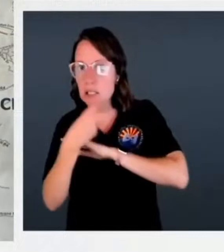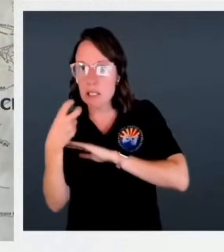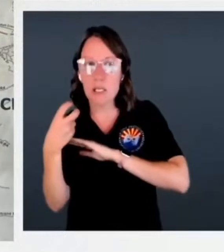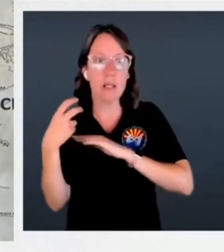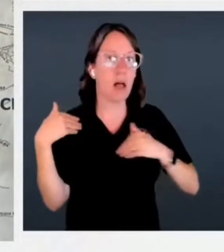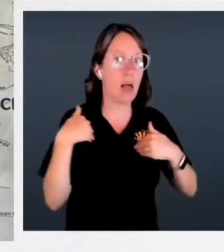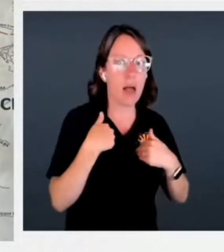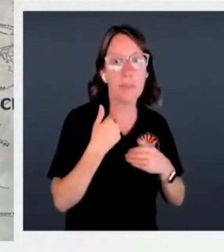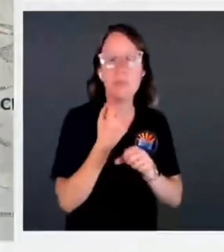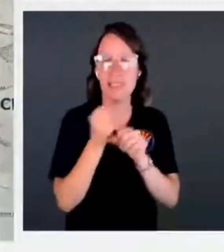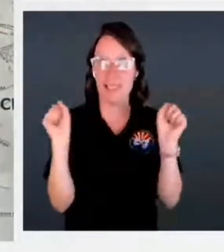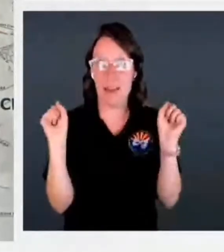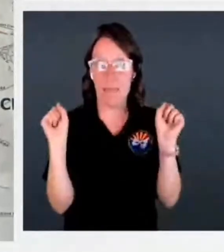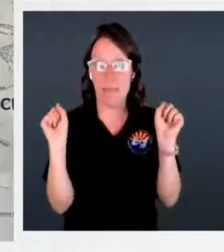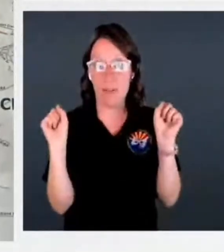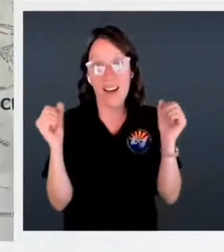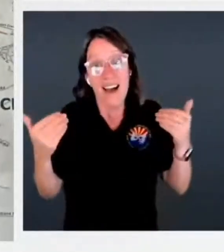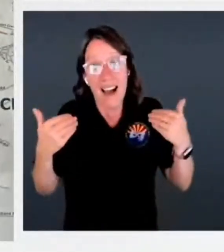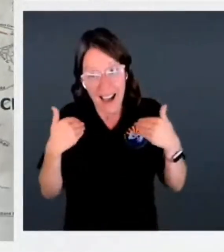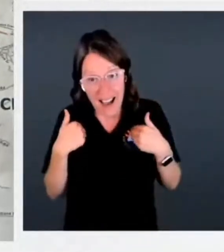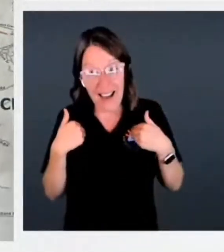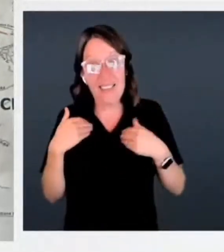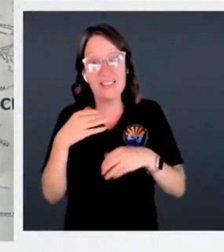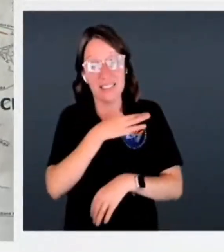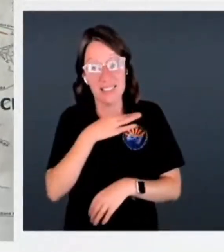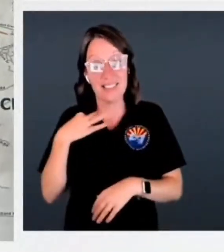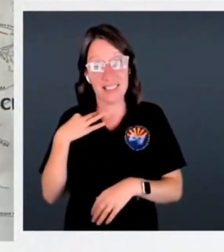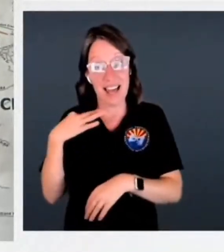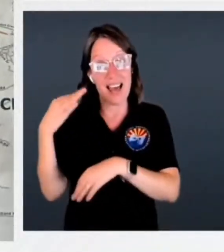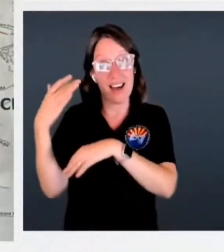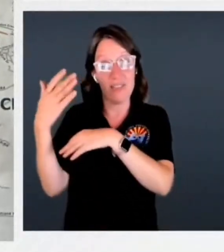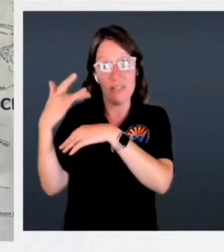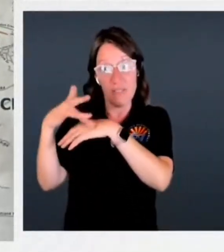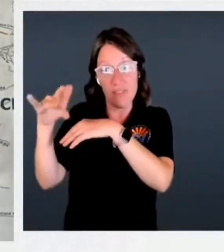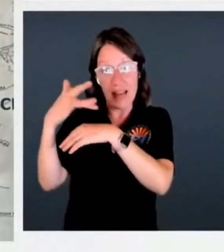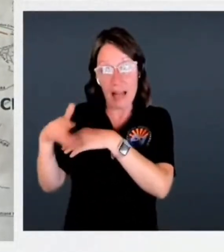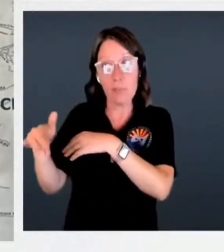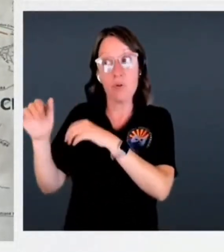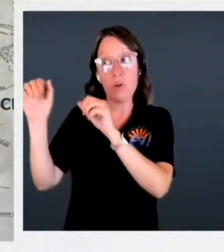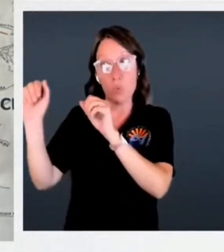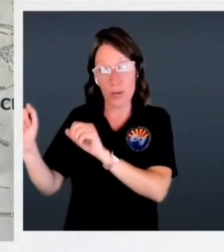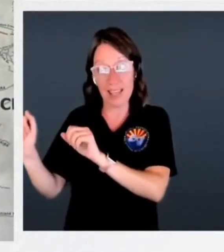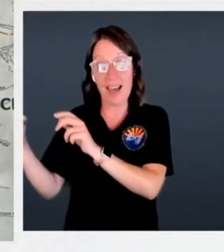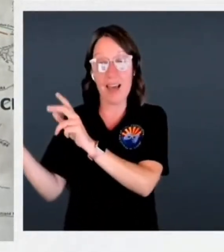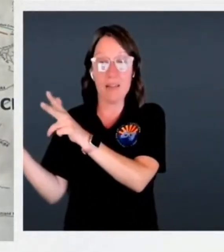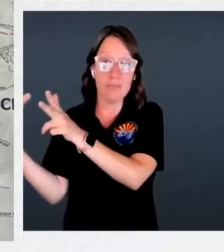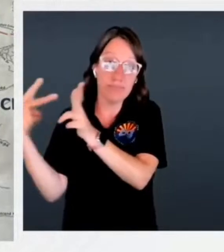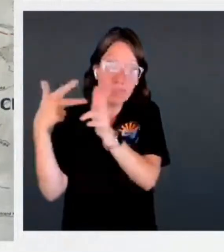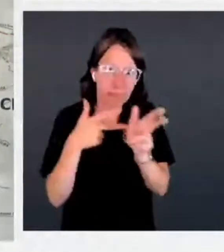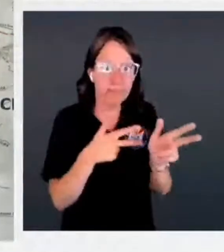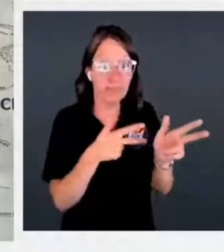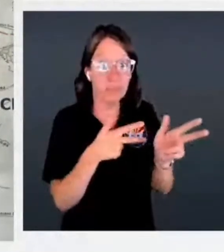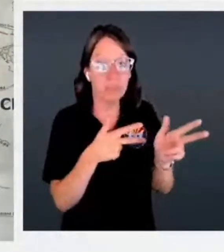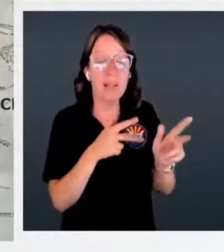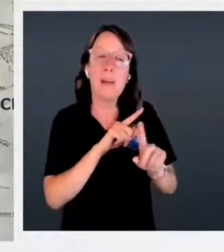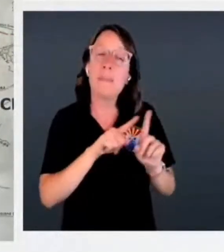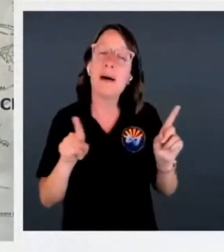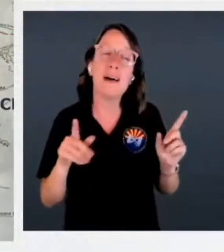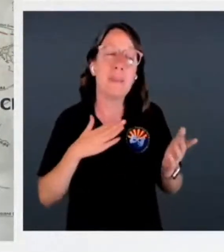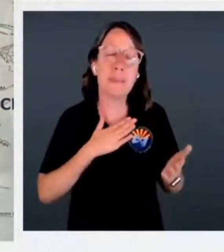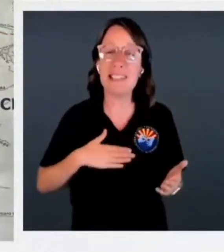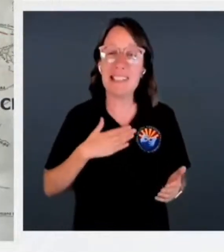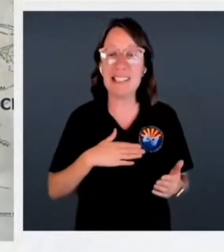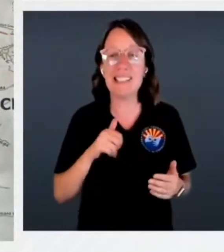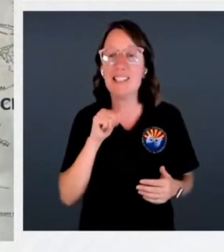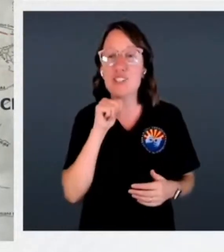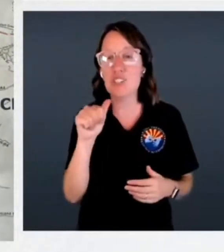do have the availability to bring people in and out. We just ask that you don't abuse that in a